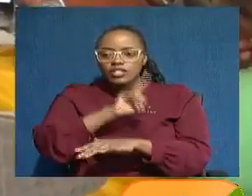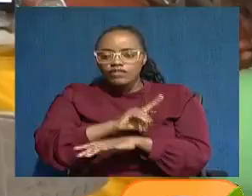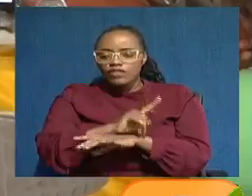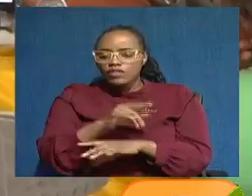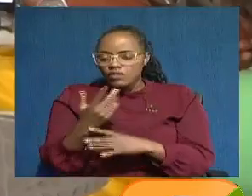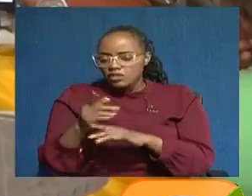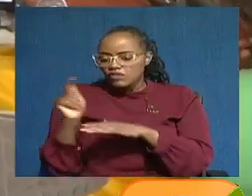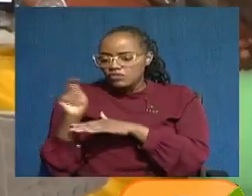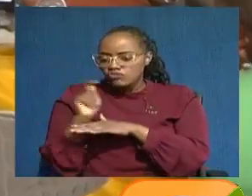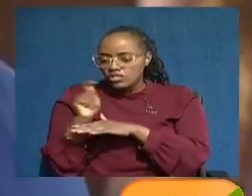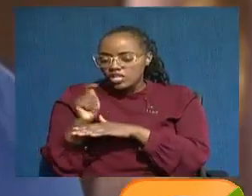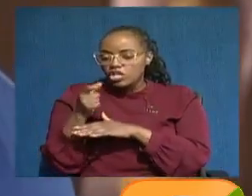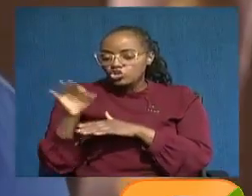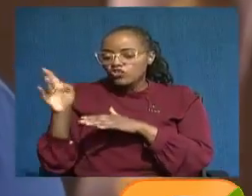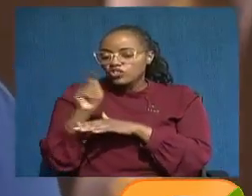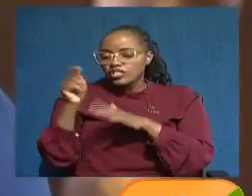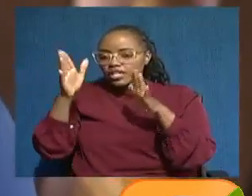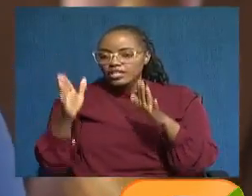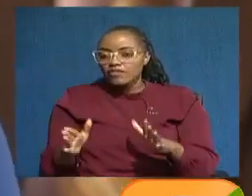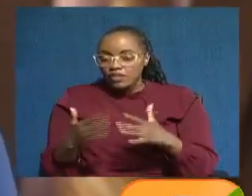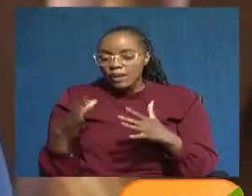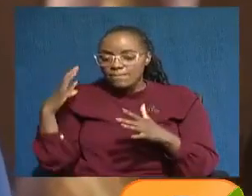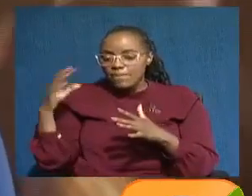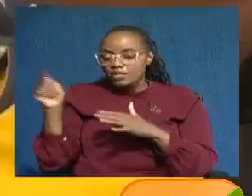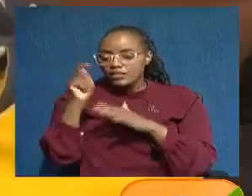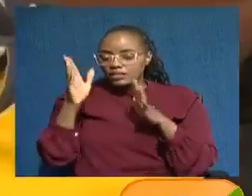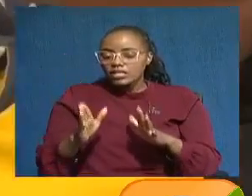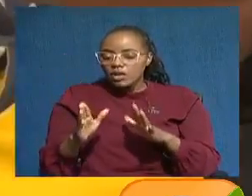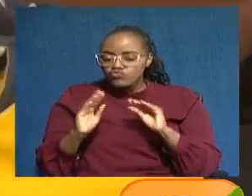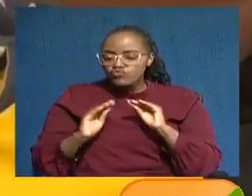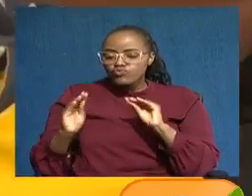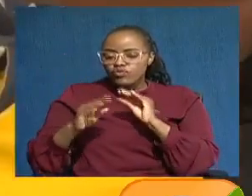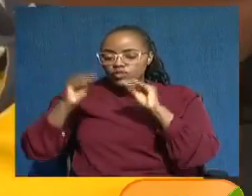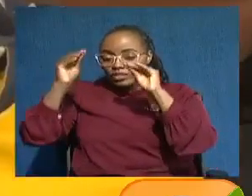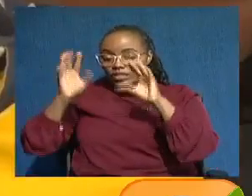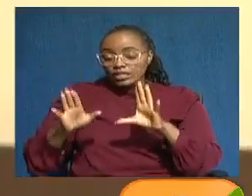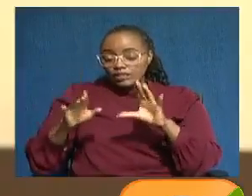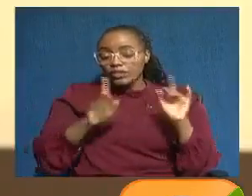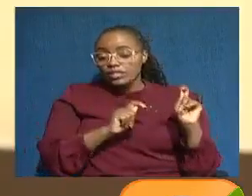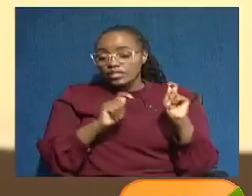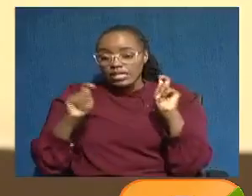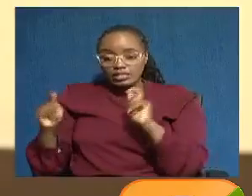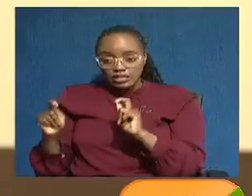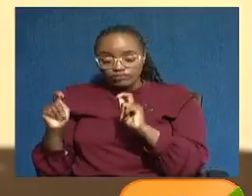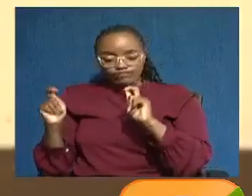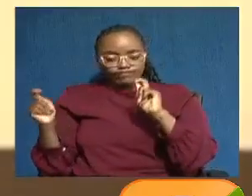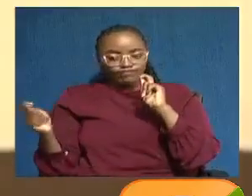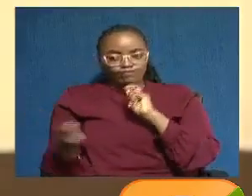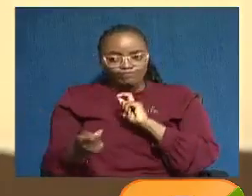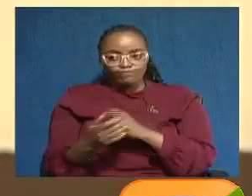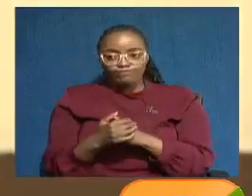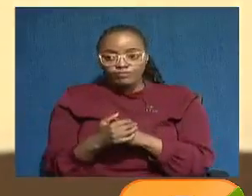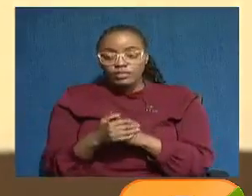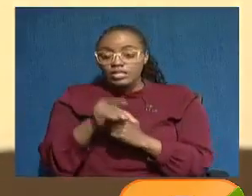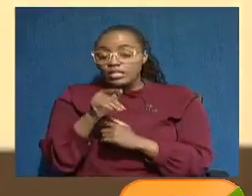for trainers of trainers, the master trainers who will steer teachers through the grade 10 transition. And I remember the first case in our